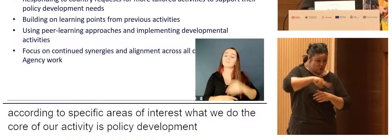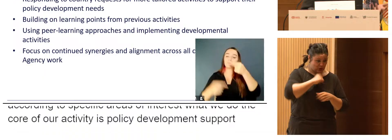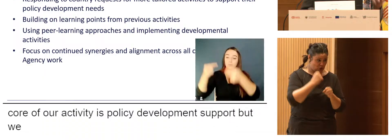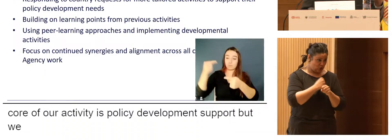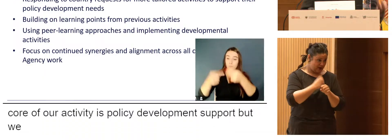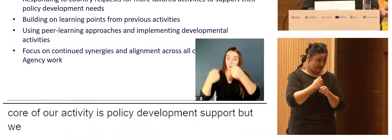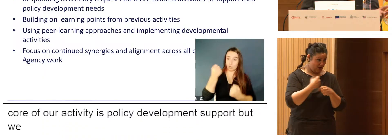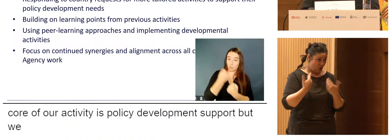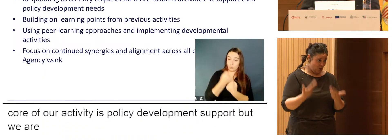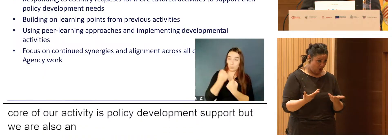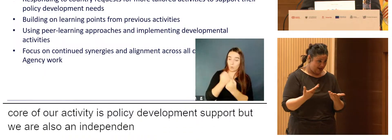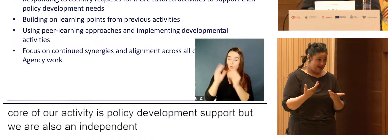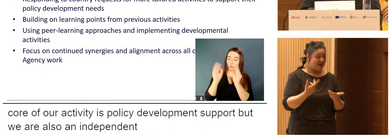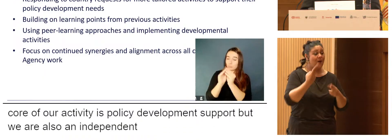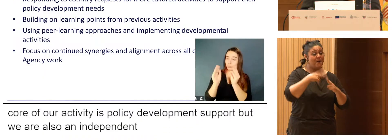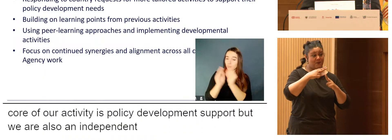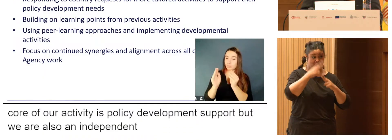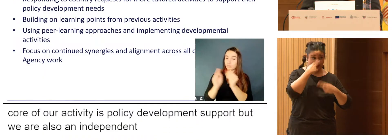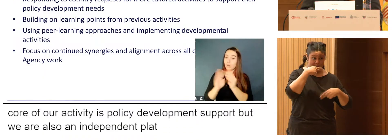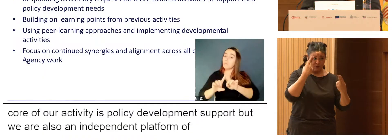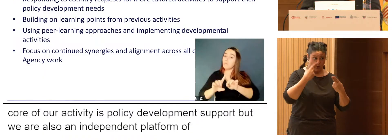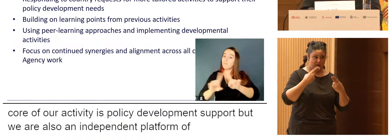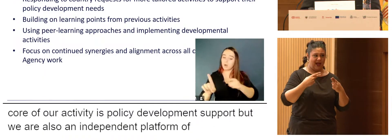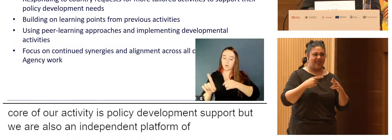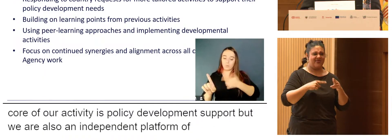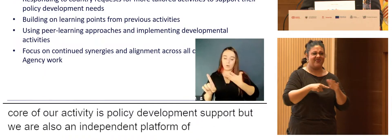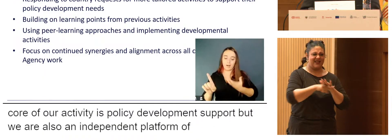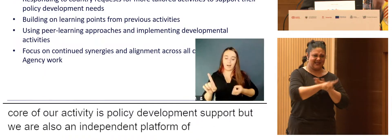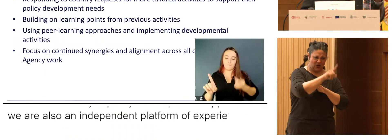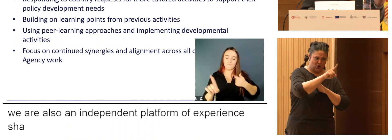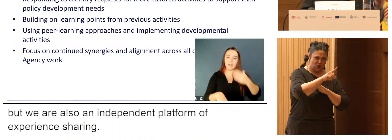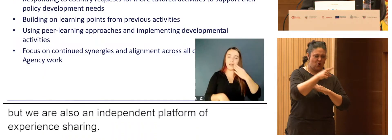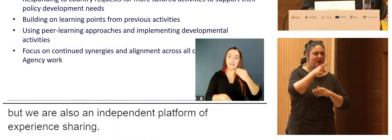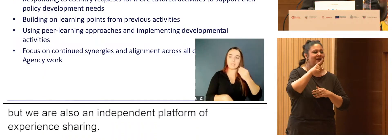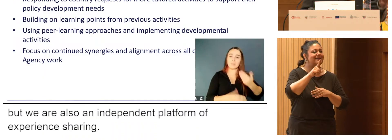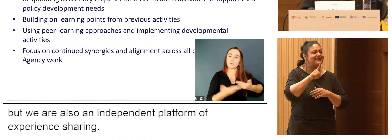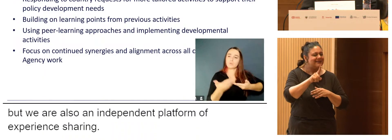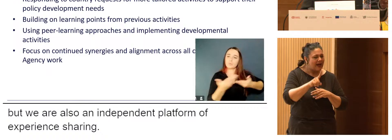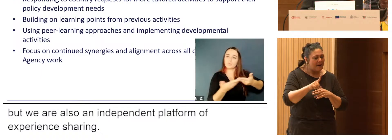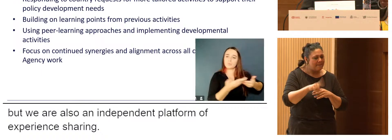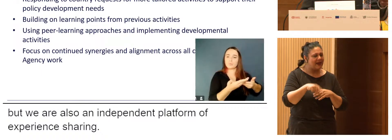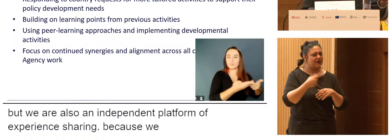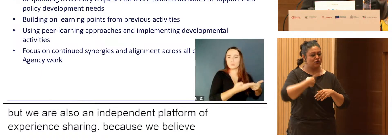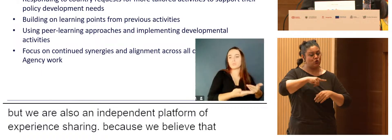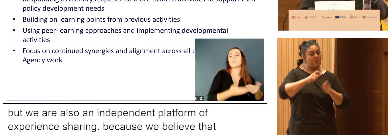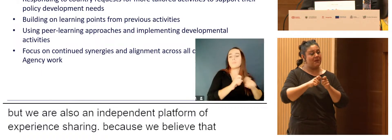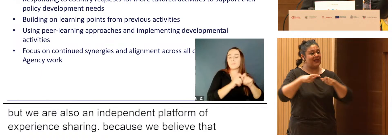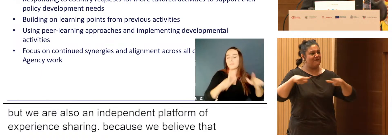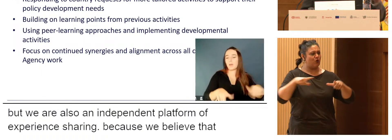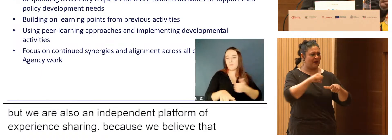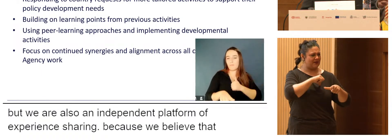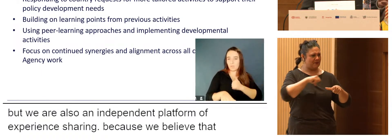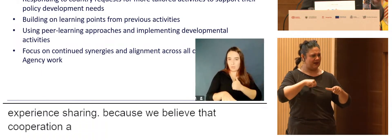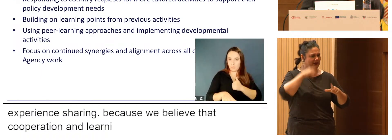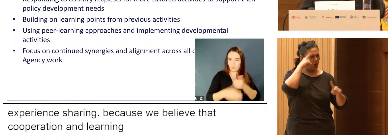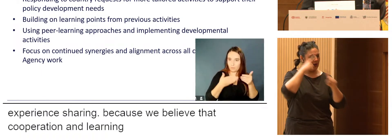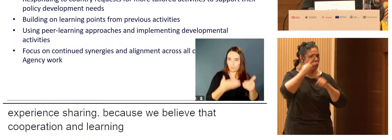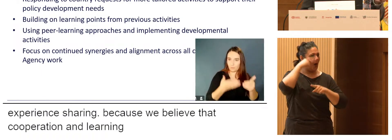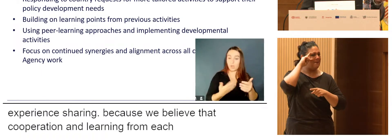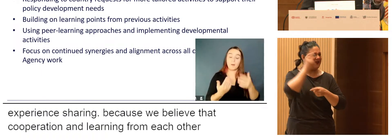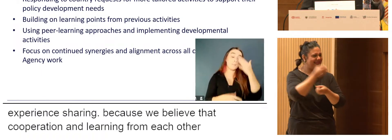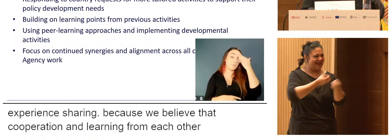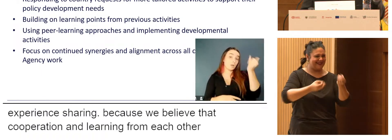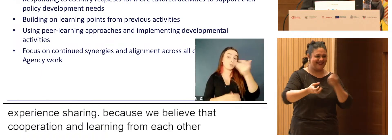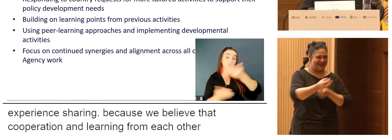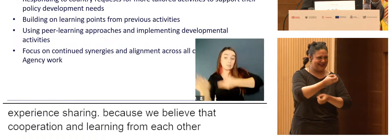an independent platform of experience sharing, because we believe that cooperation and learning from each other is